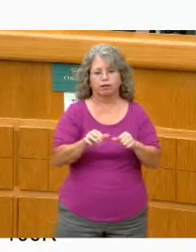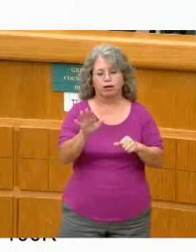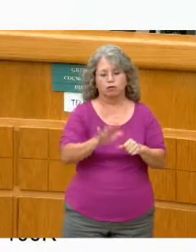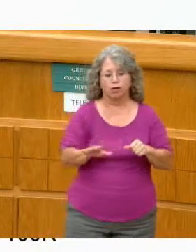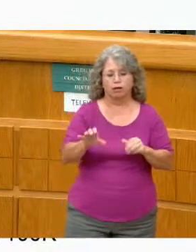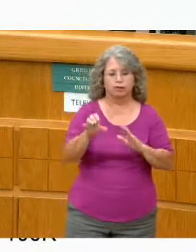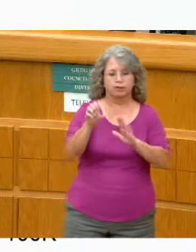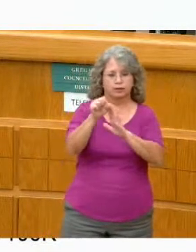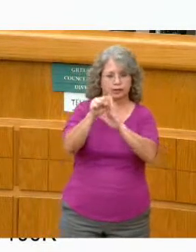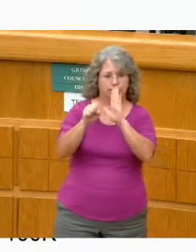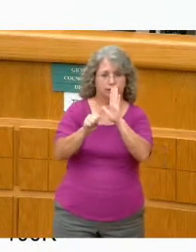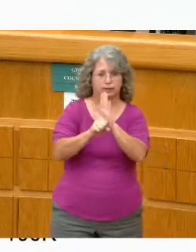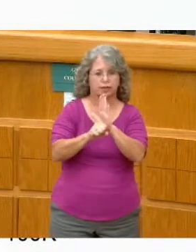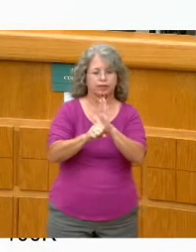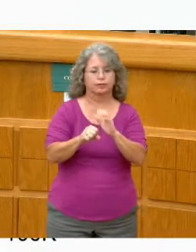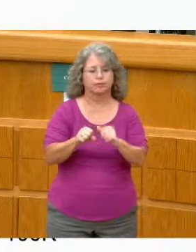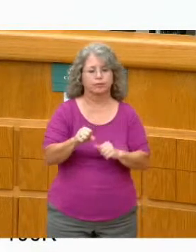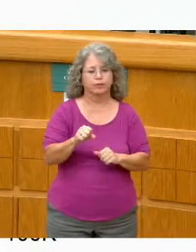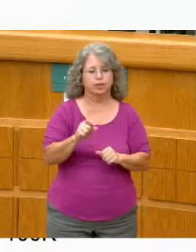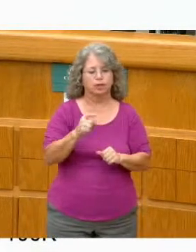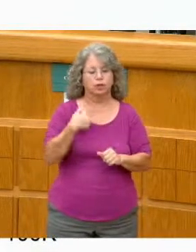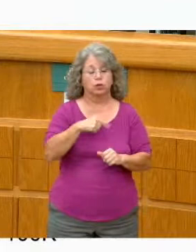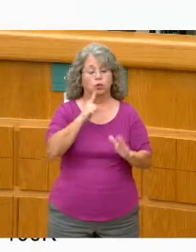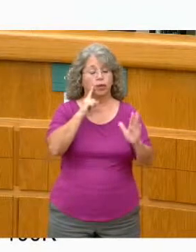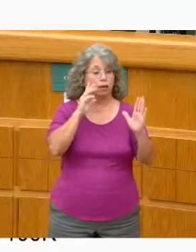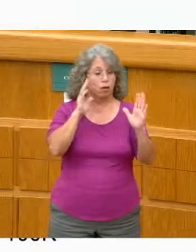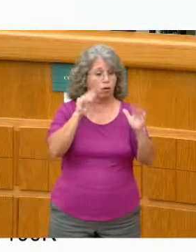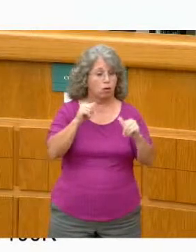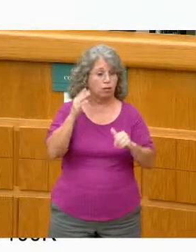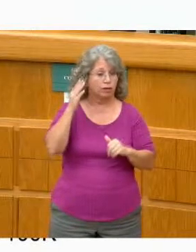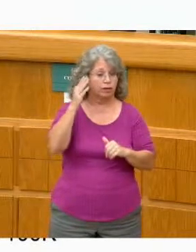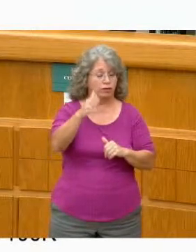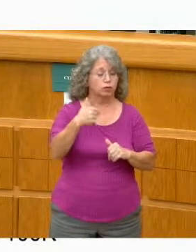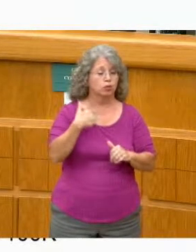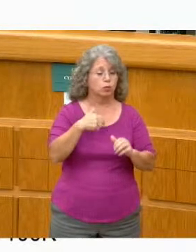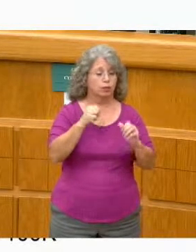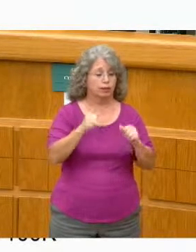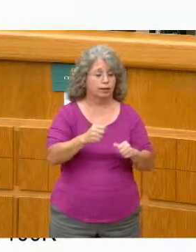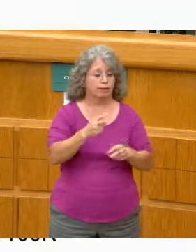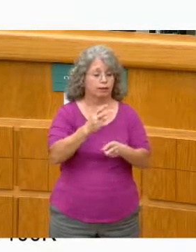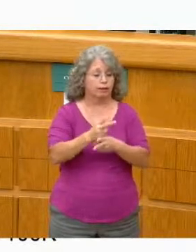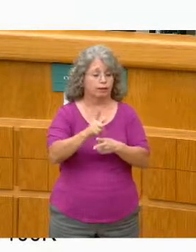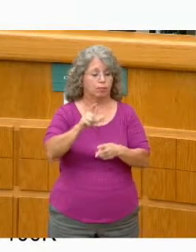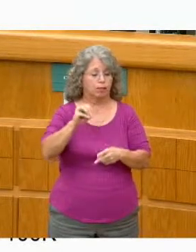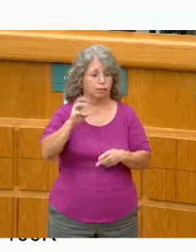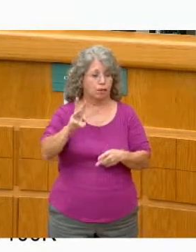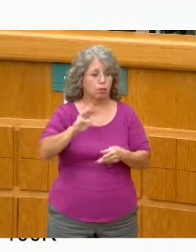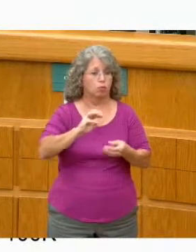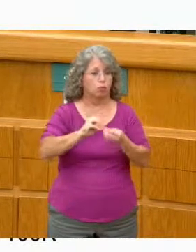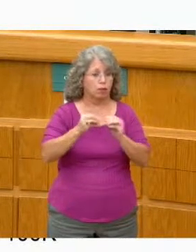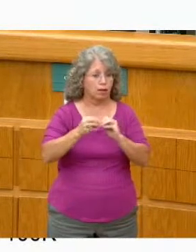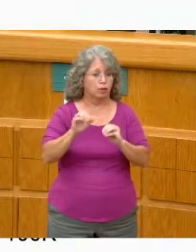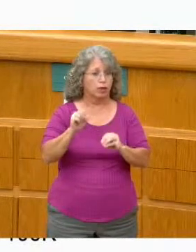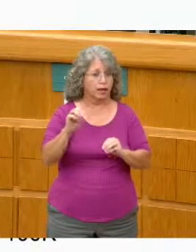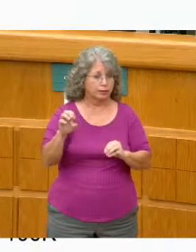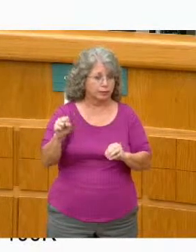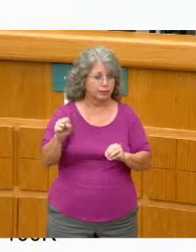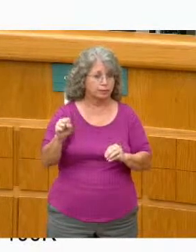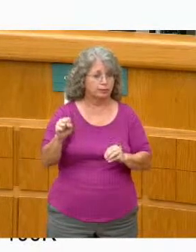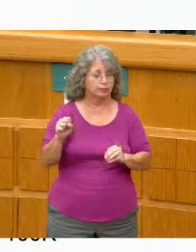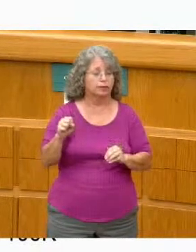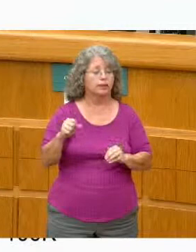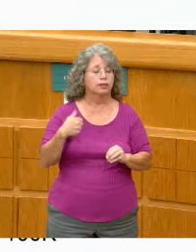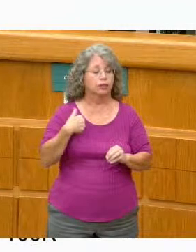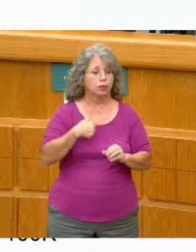service areas across the state. And what we hope in the future, if we can continue this low number of new cases, we